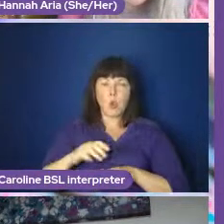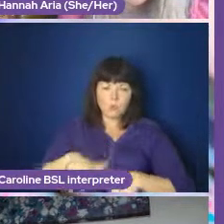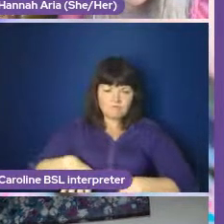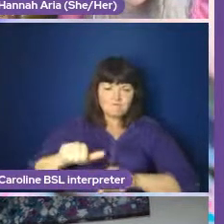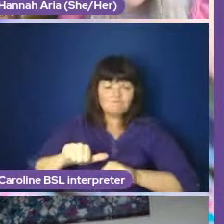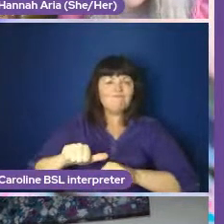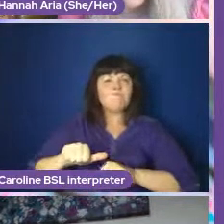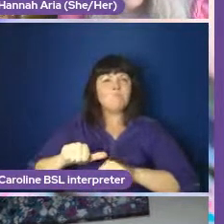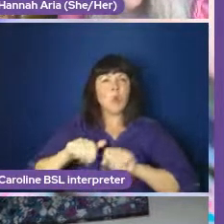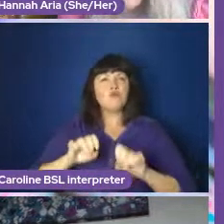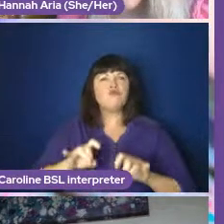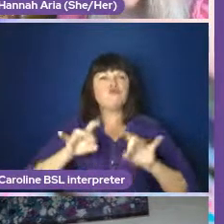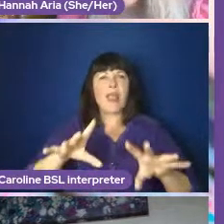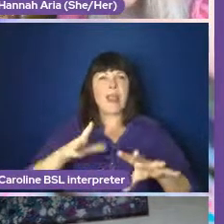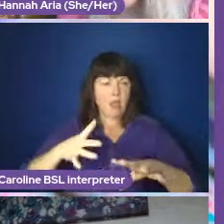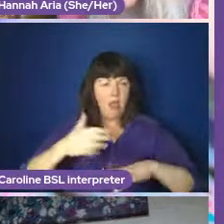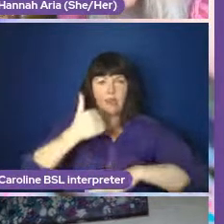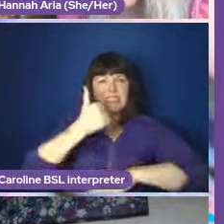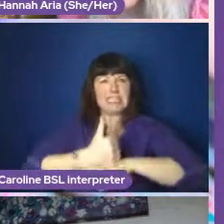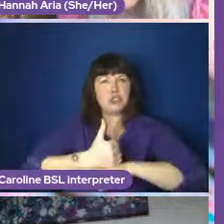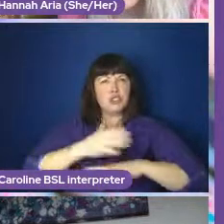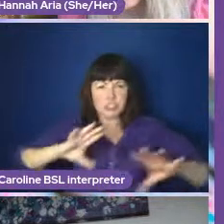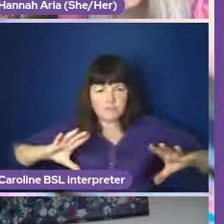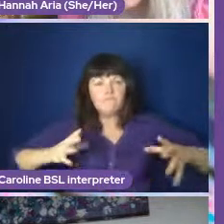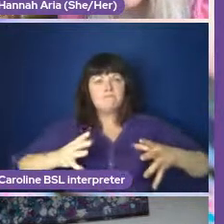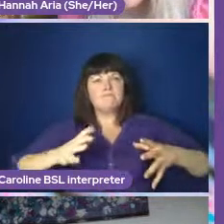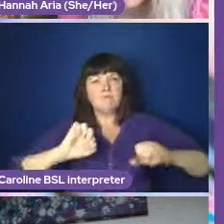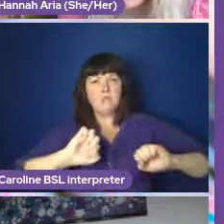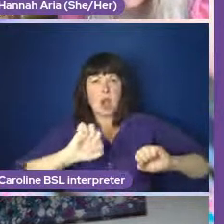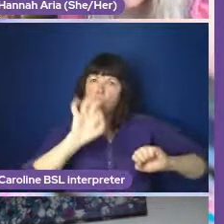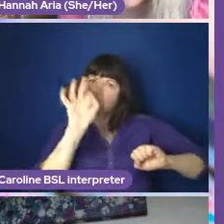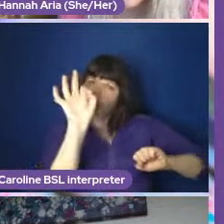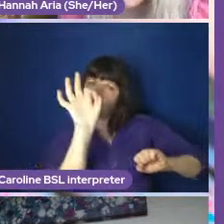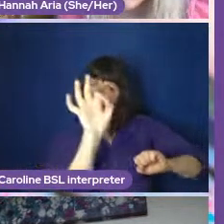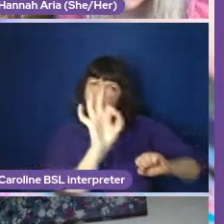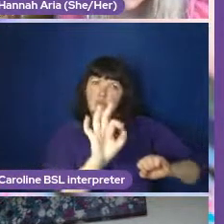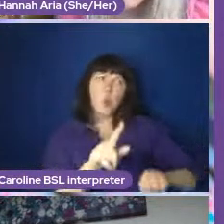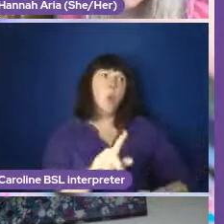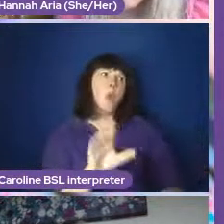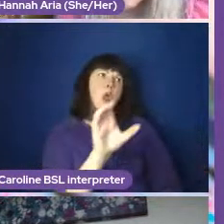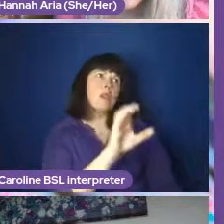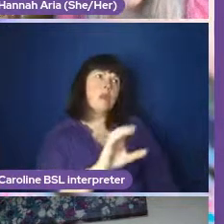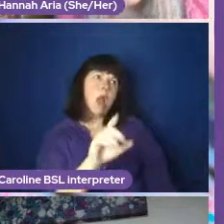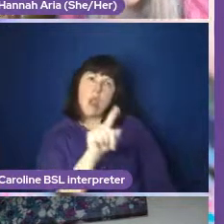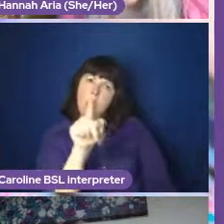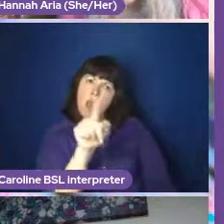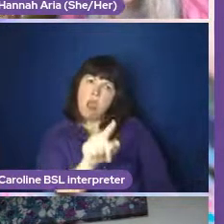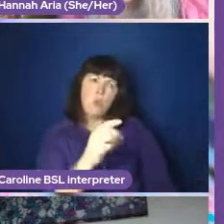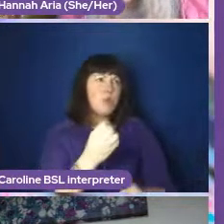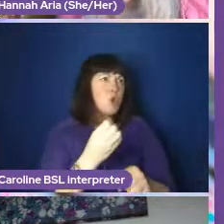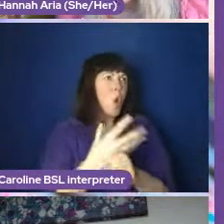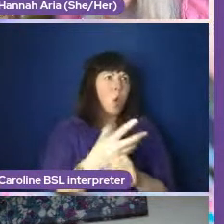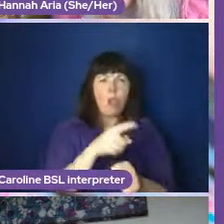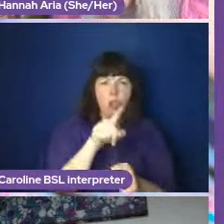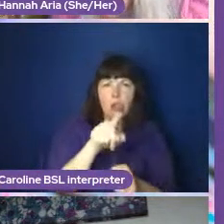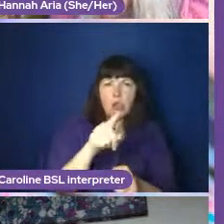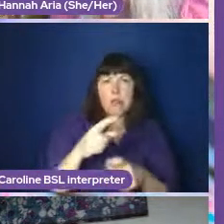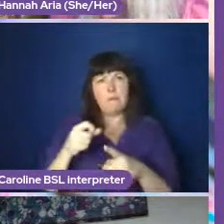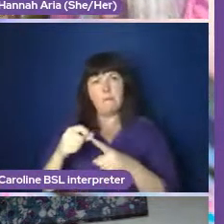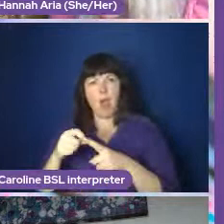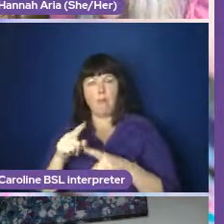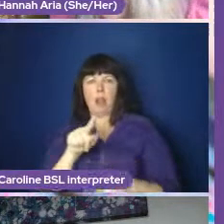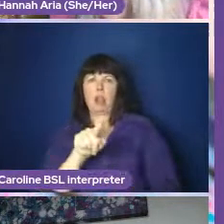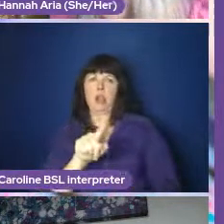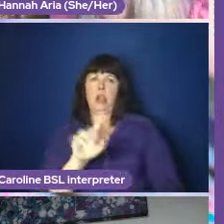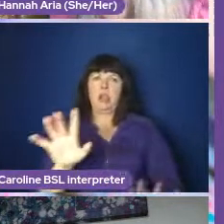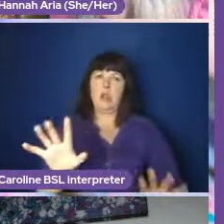gold paint rather. Yeah. Love it. But those colours work really well. And it's strange, isn't it, looking at side profiles,